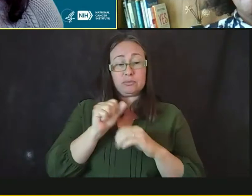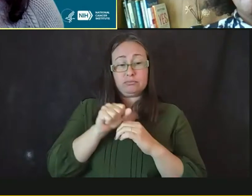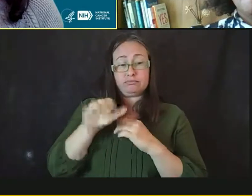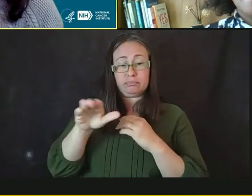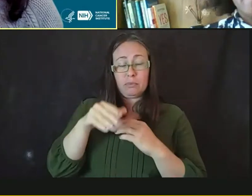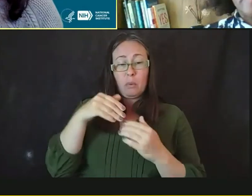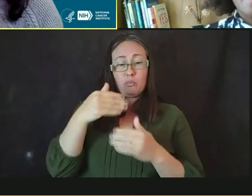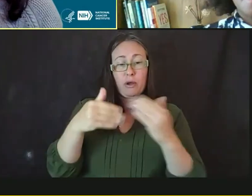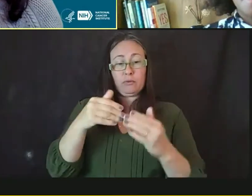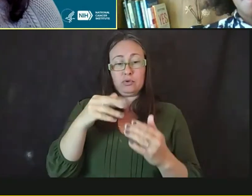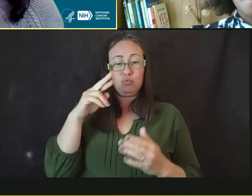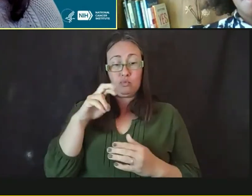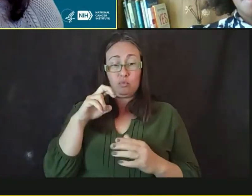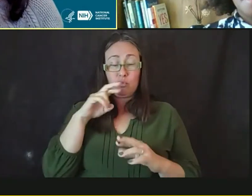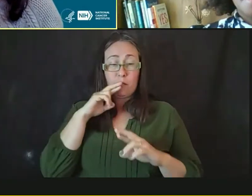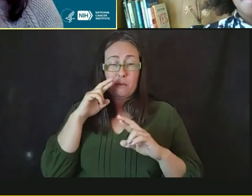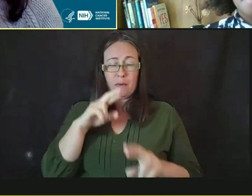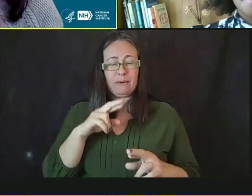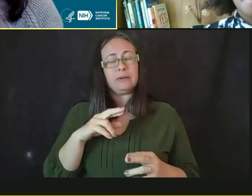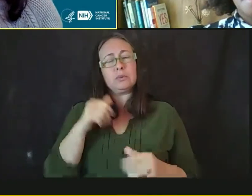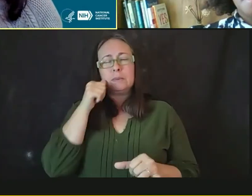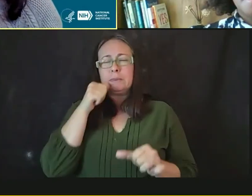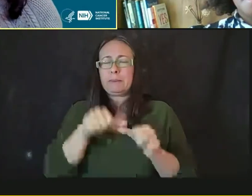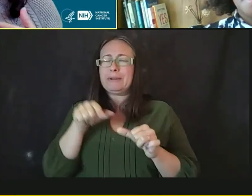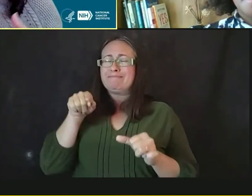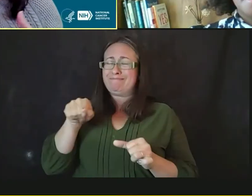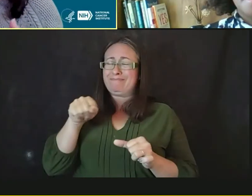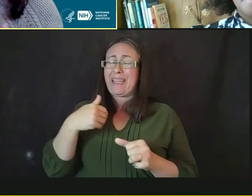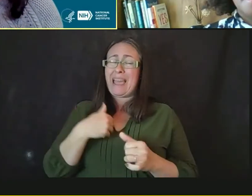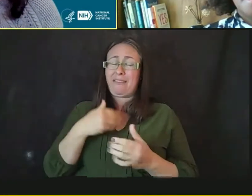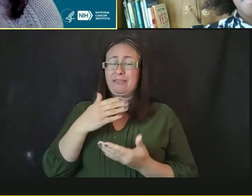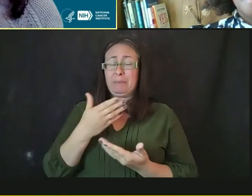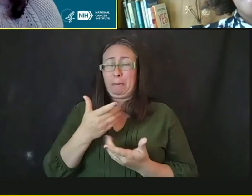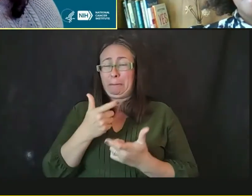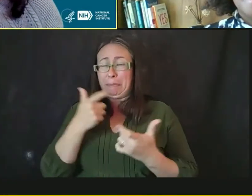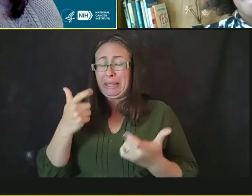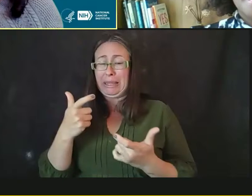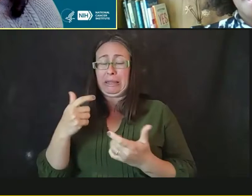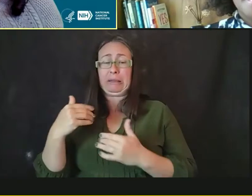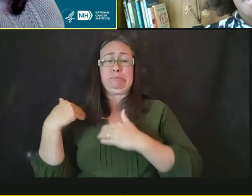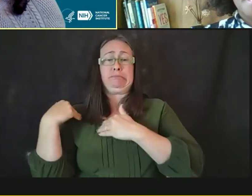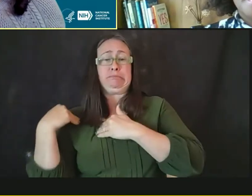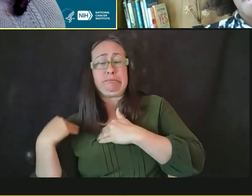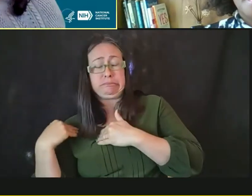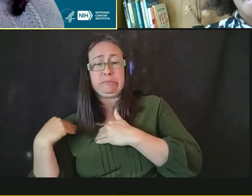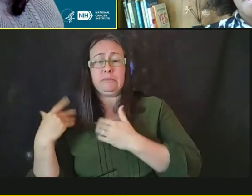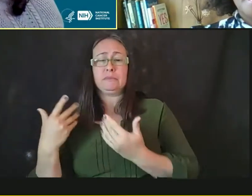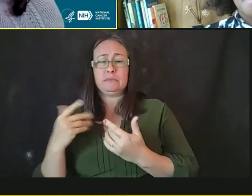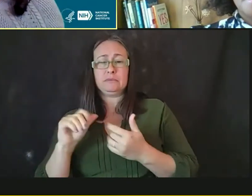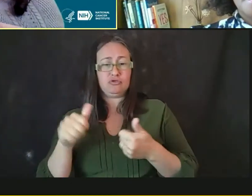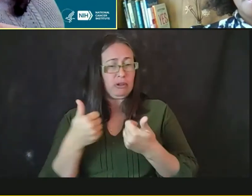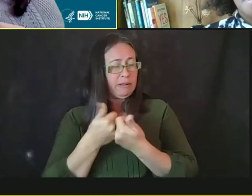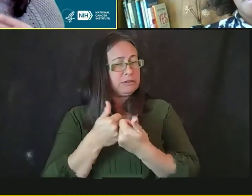POs, keep in mind, have pretty hefty portfolios, and so it's challenging for them to,